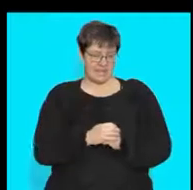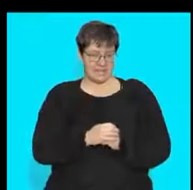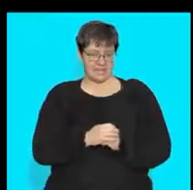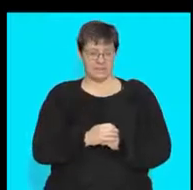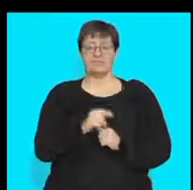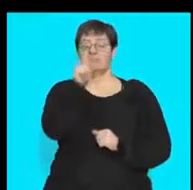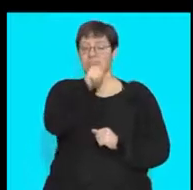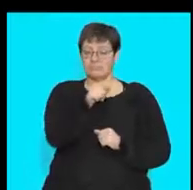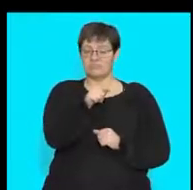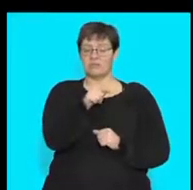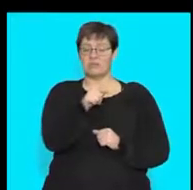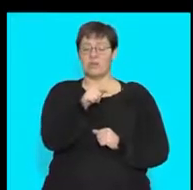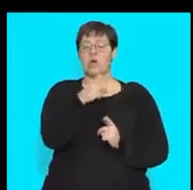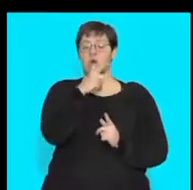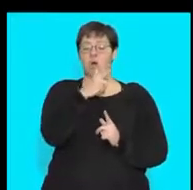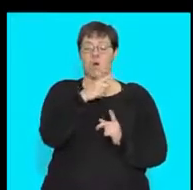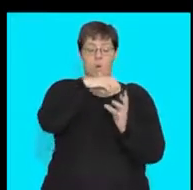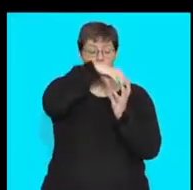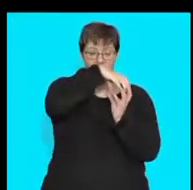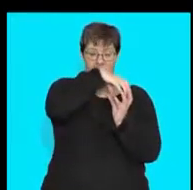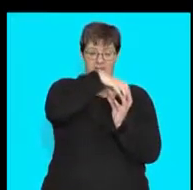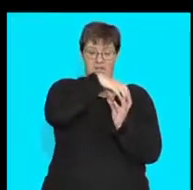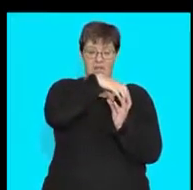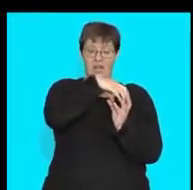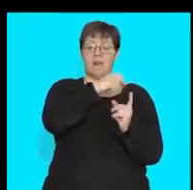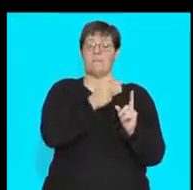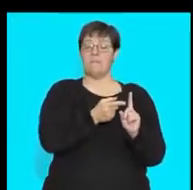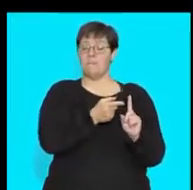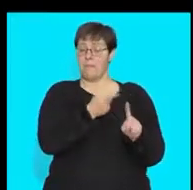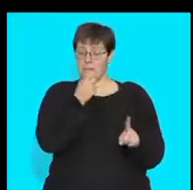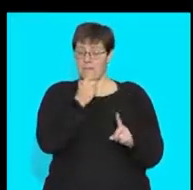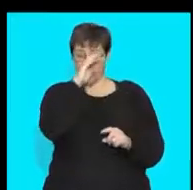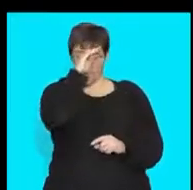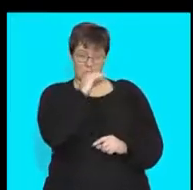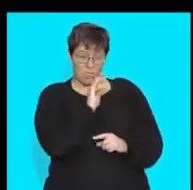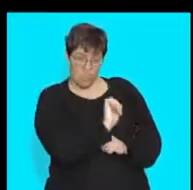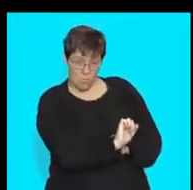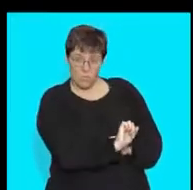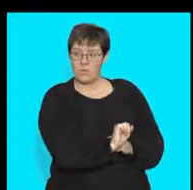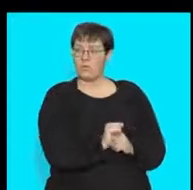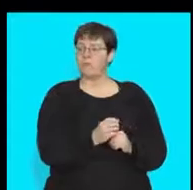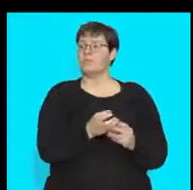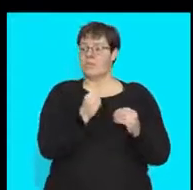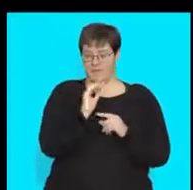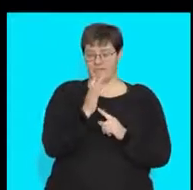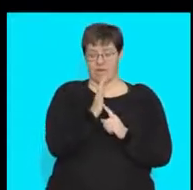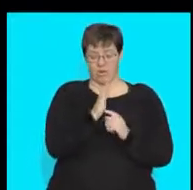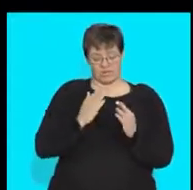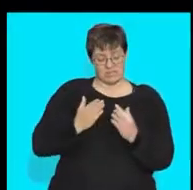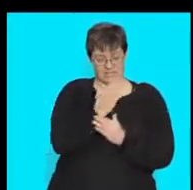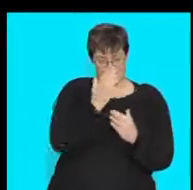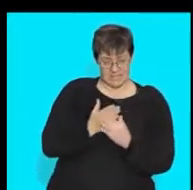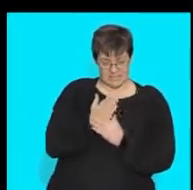inner ear. Now the oval window receives vibrations from the stapes. Now that's that little bone here, the ossicle here, right? So there's